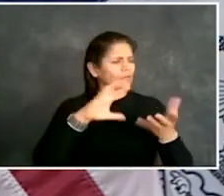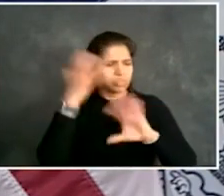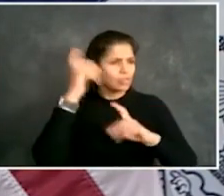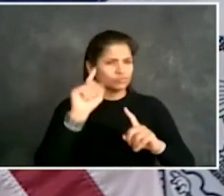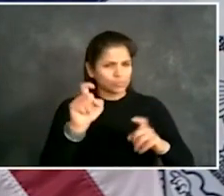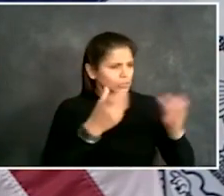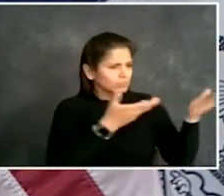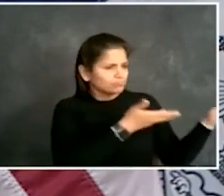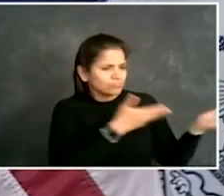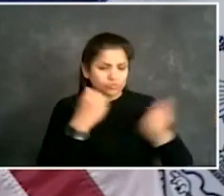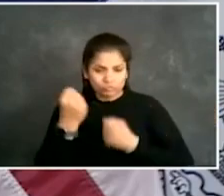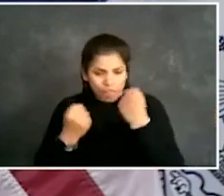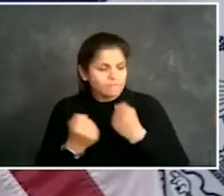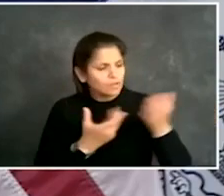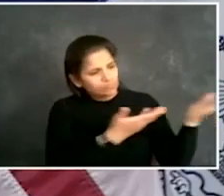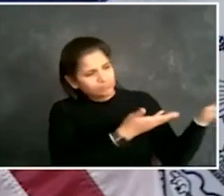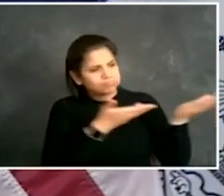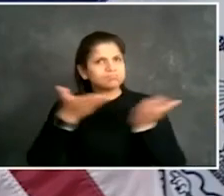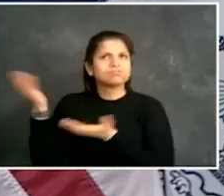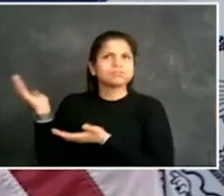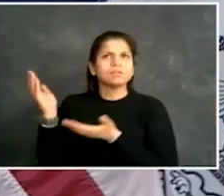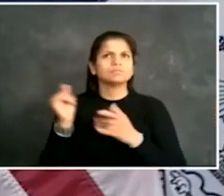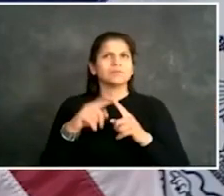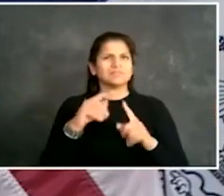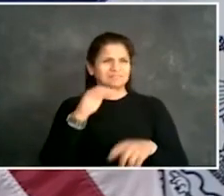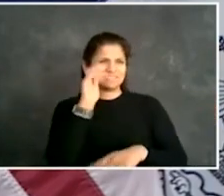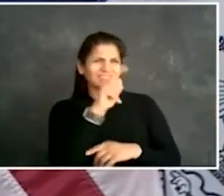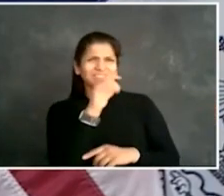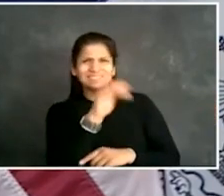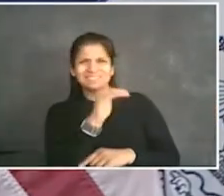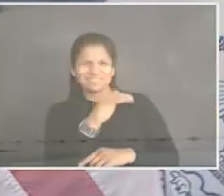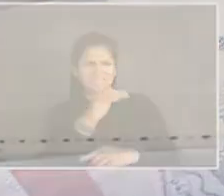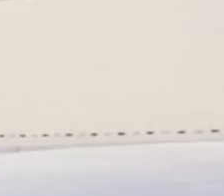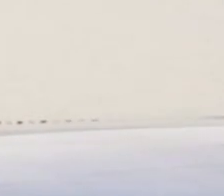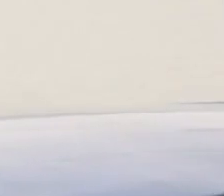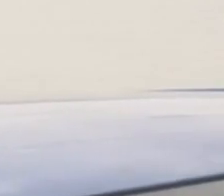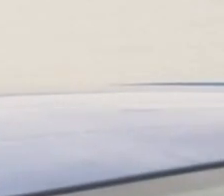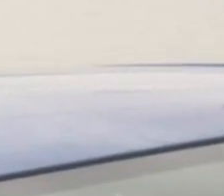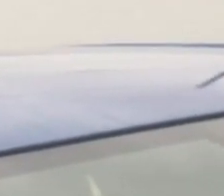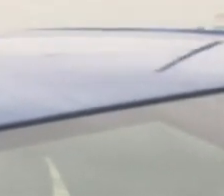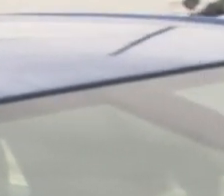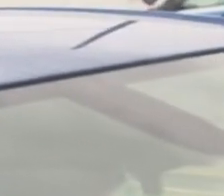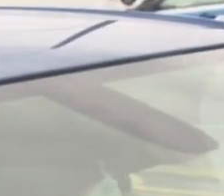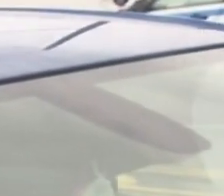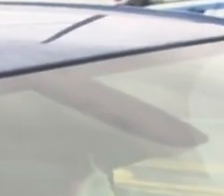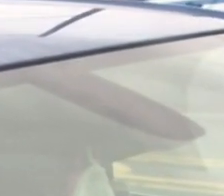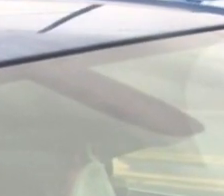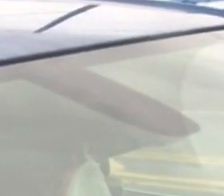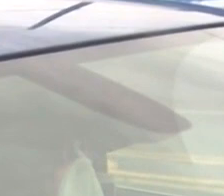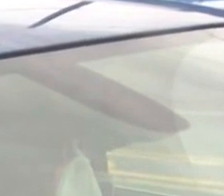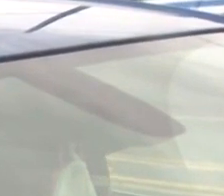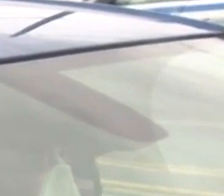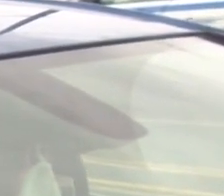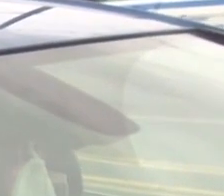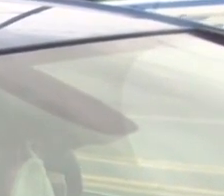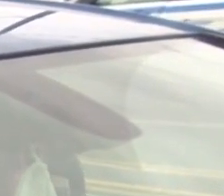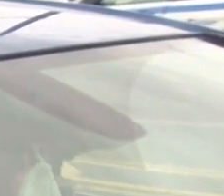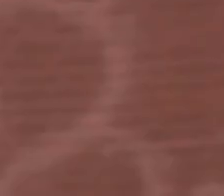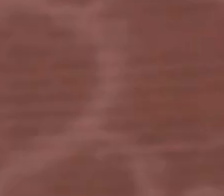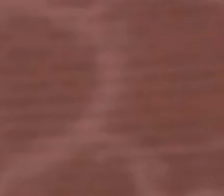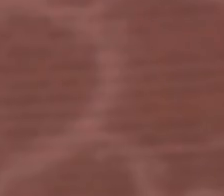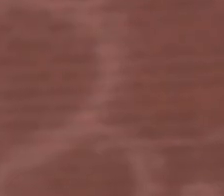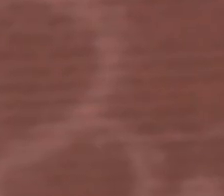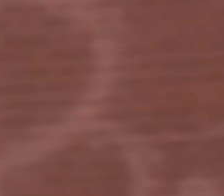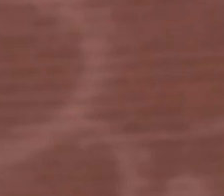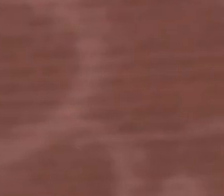do something rather than leave the bodies there? It's unconscionable to me. And it's outrageous to families of the deceased. The